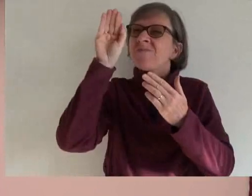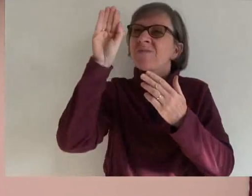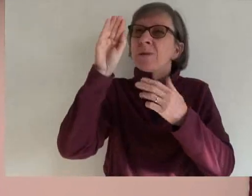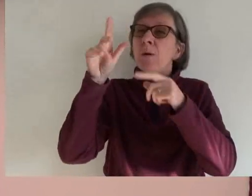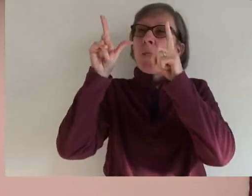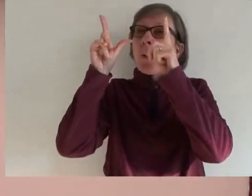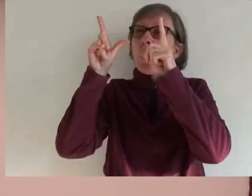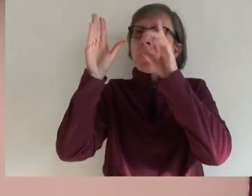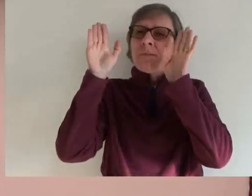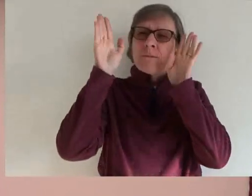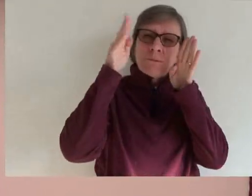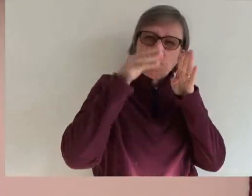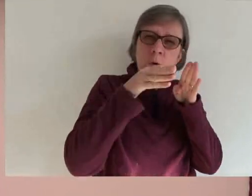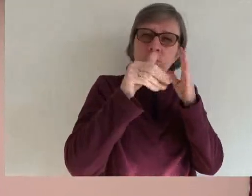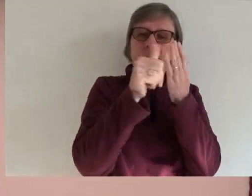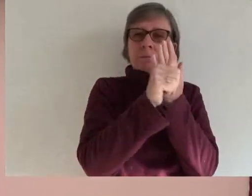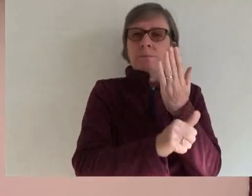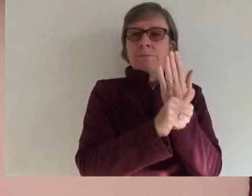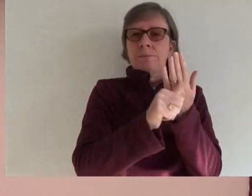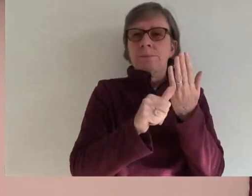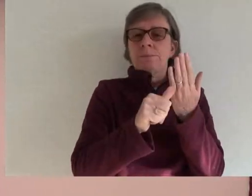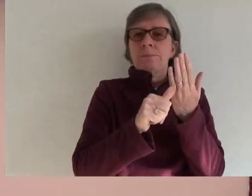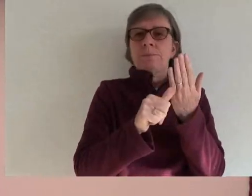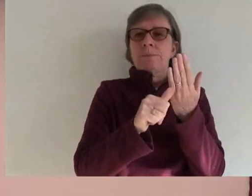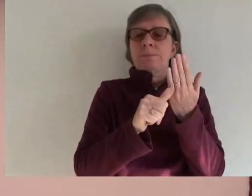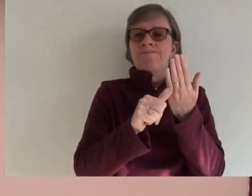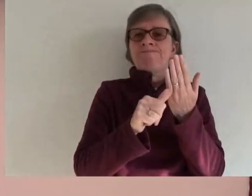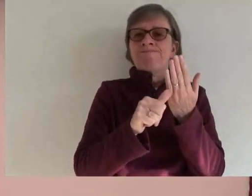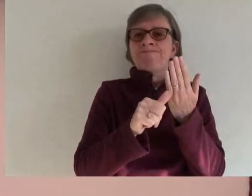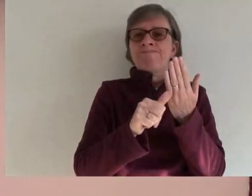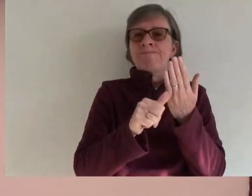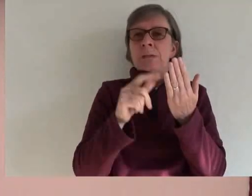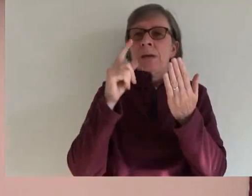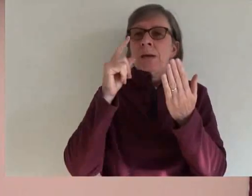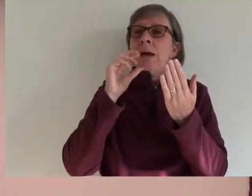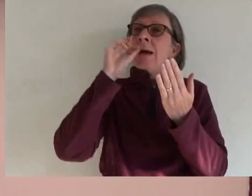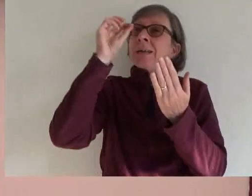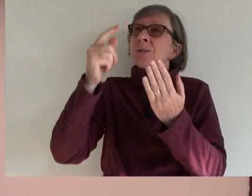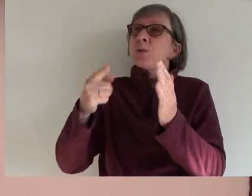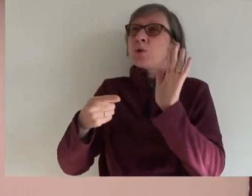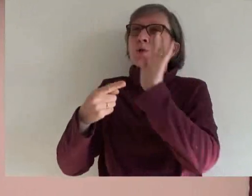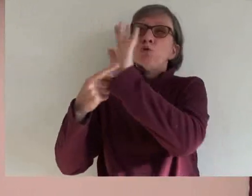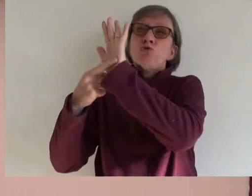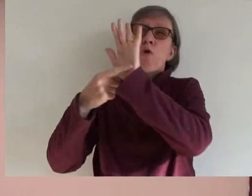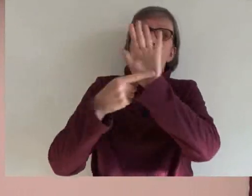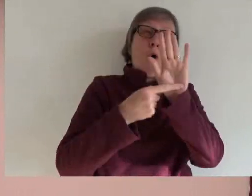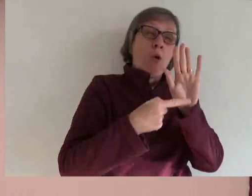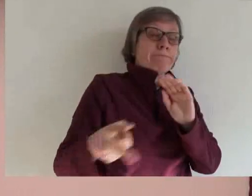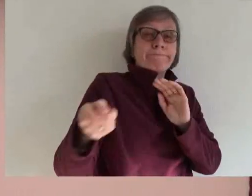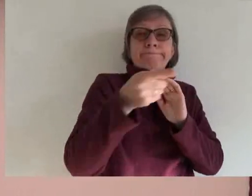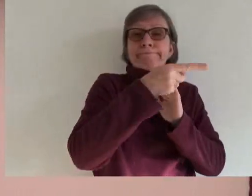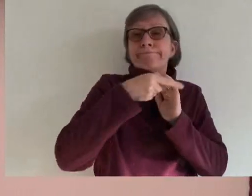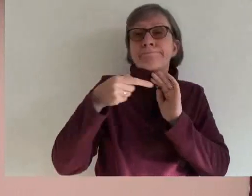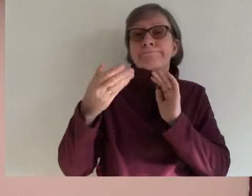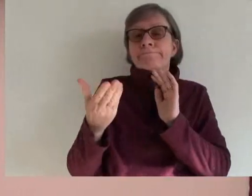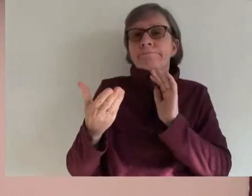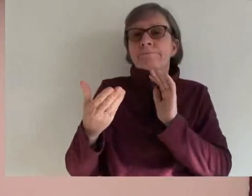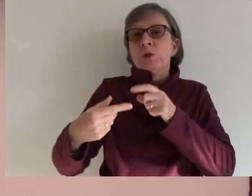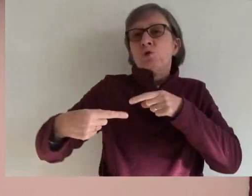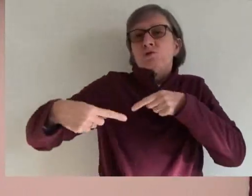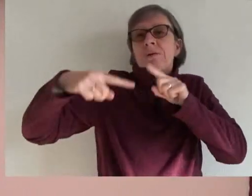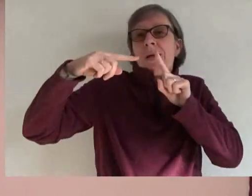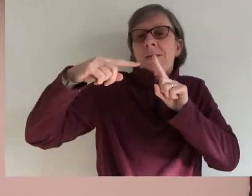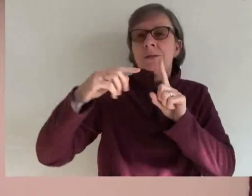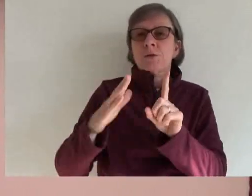Lord, as we come to your word now, pray that you will reveal yourself to us. Lord, that you will encourage us, that you will